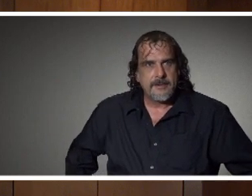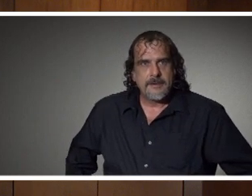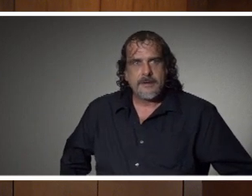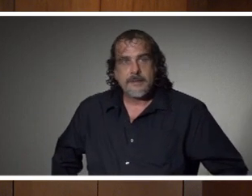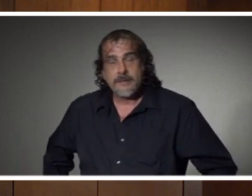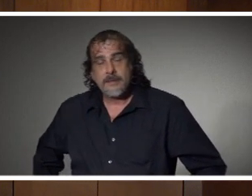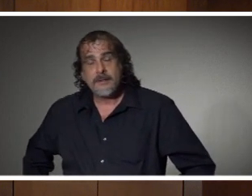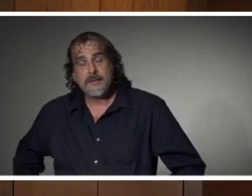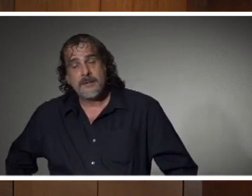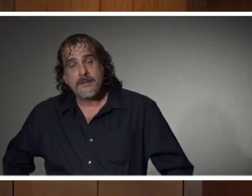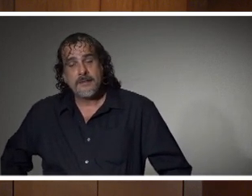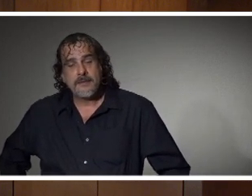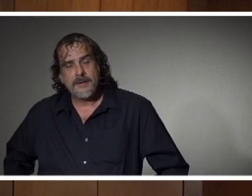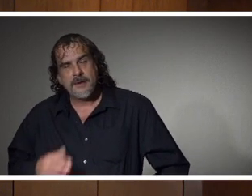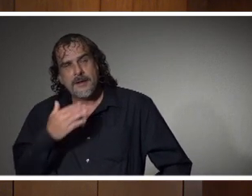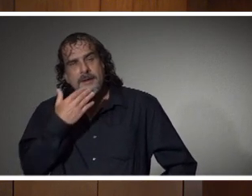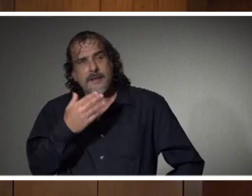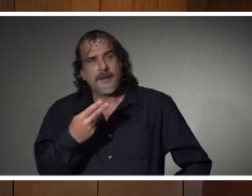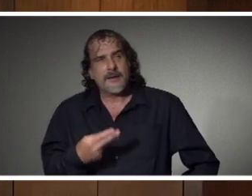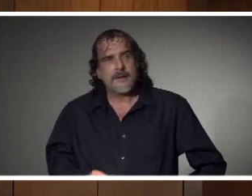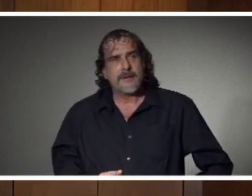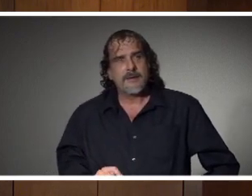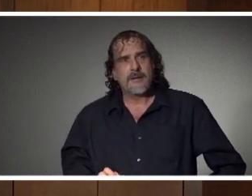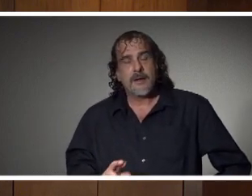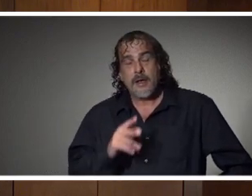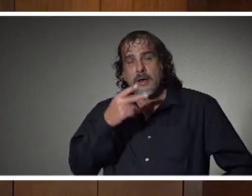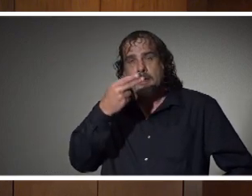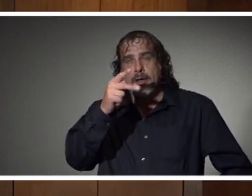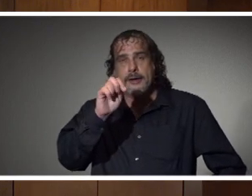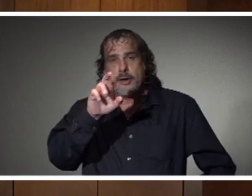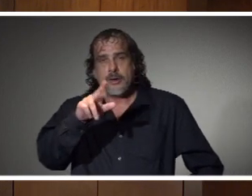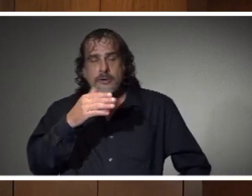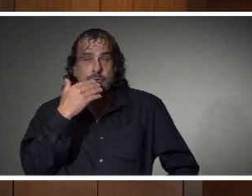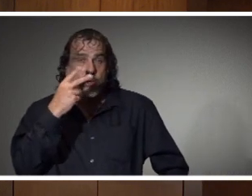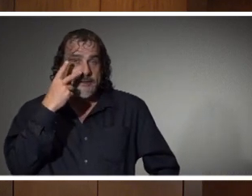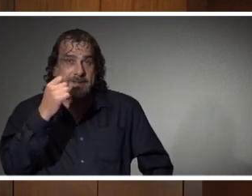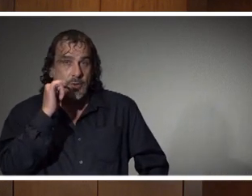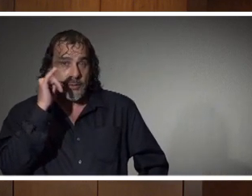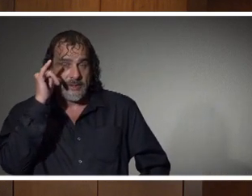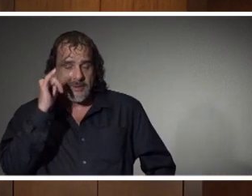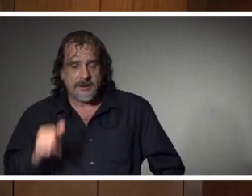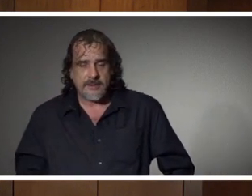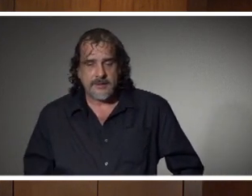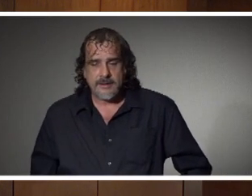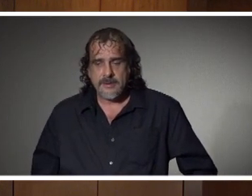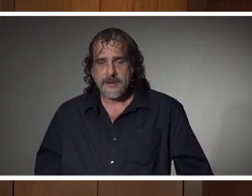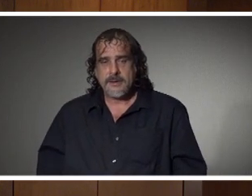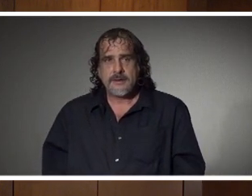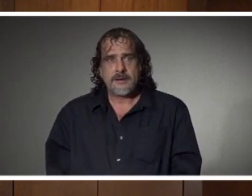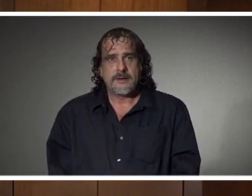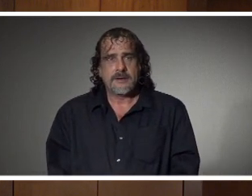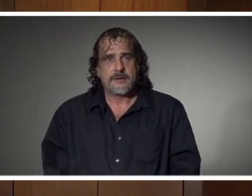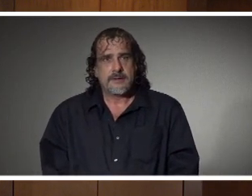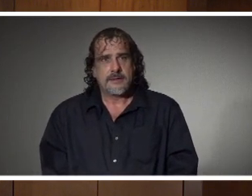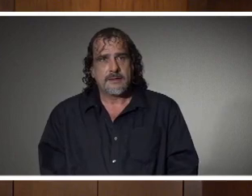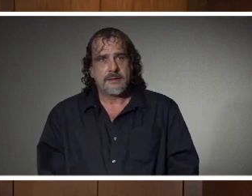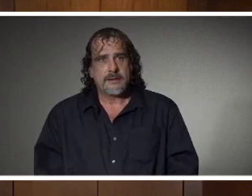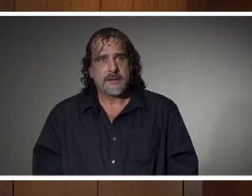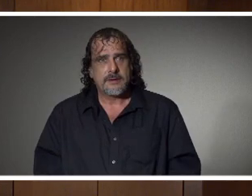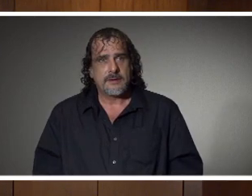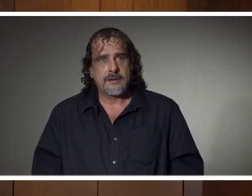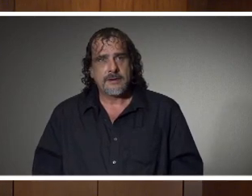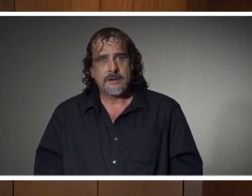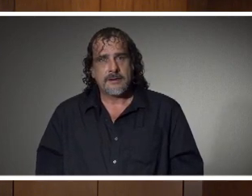Well, thank you, Hunter, for the question. It was good to see you yesterday down in Bay St. Louis at the